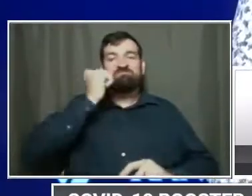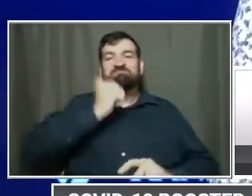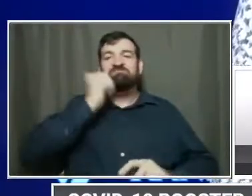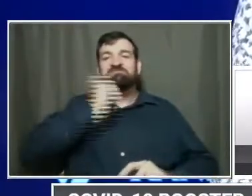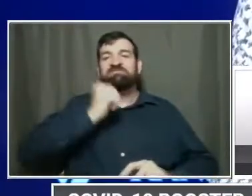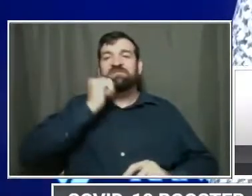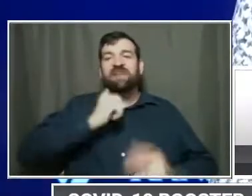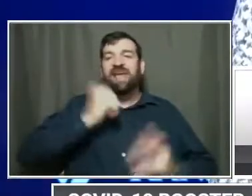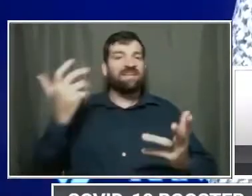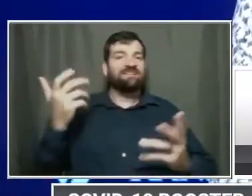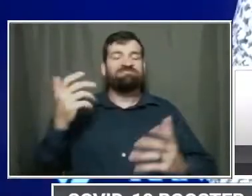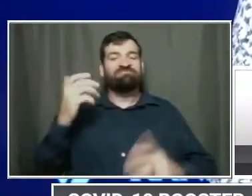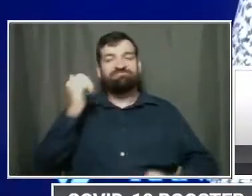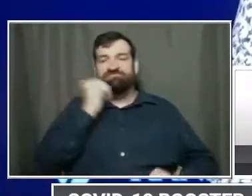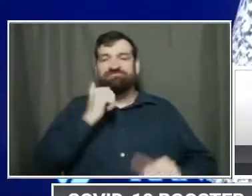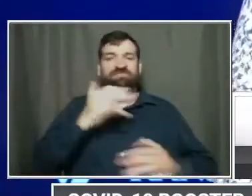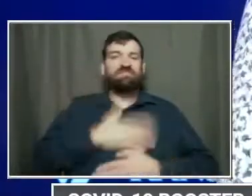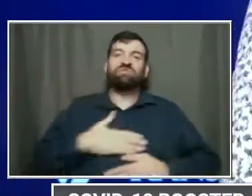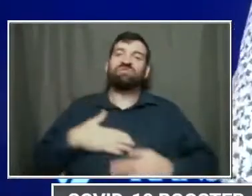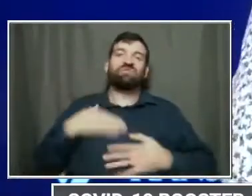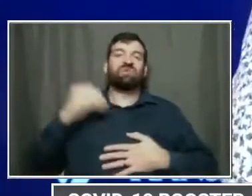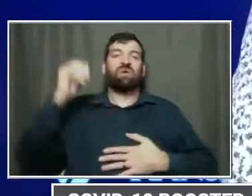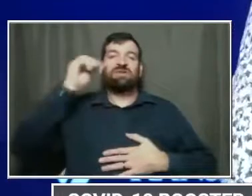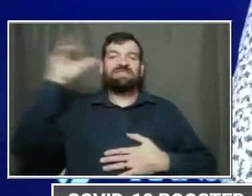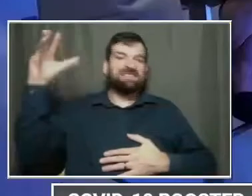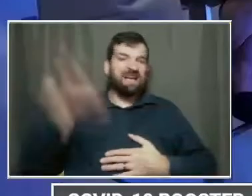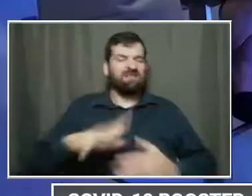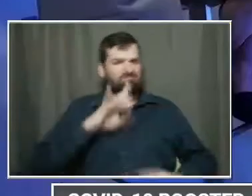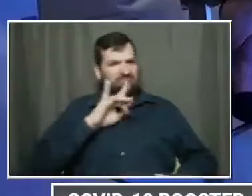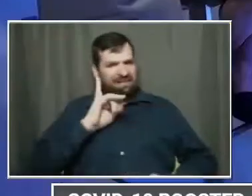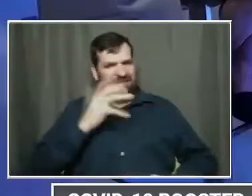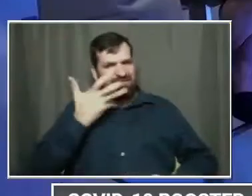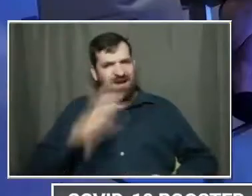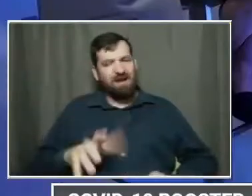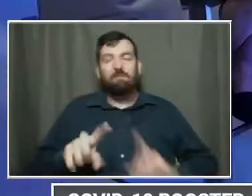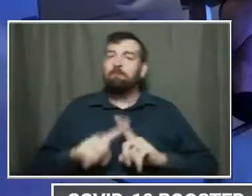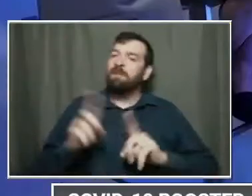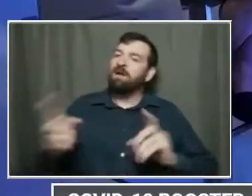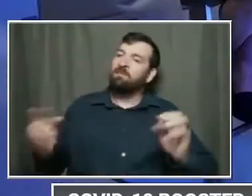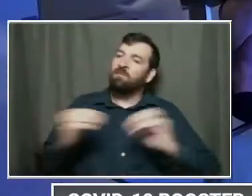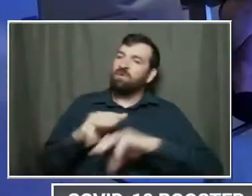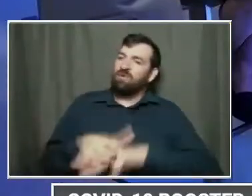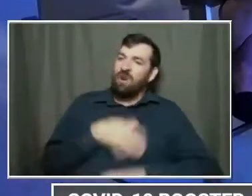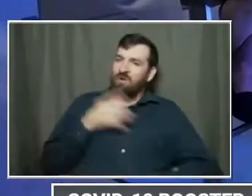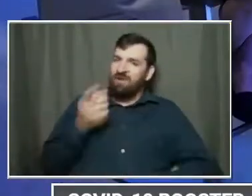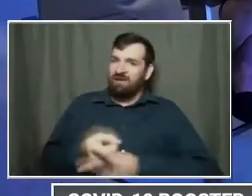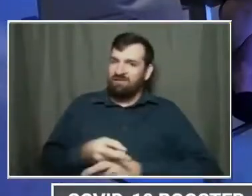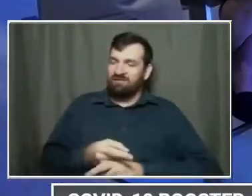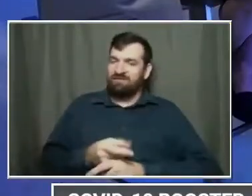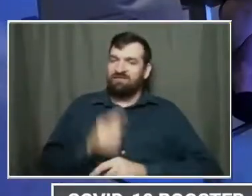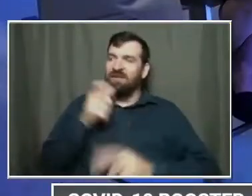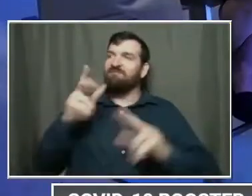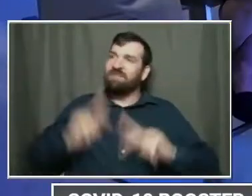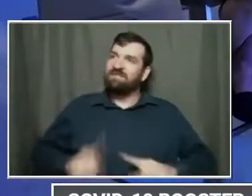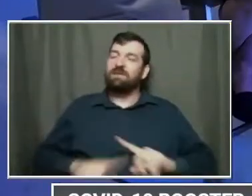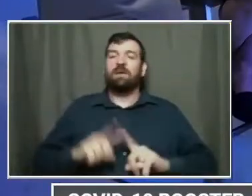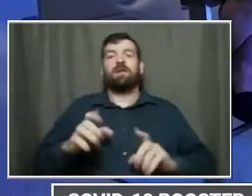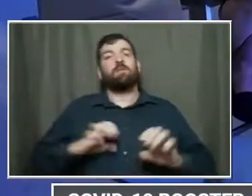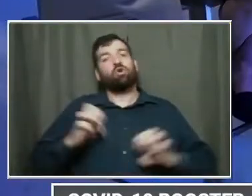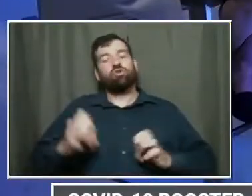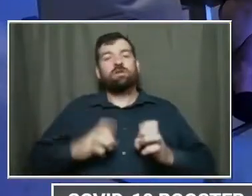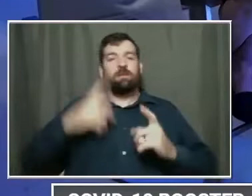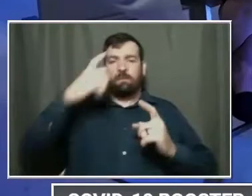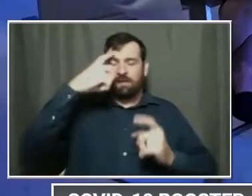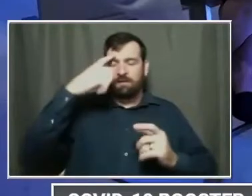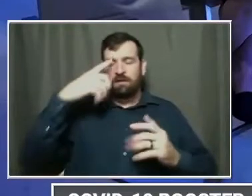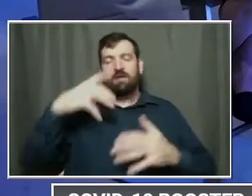time and enjoying the sun out there. Yeah. It's been really hot lately, though. It has, but it slows you down a little bit, doesn't it? Not physically, but just emotionally and mentally. You slow down and start to take